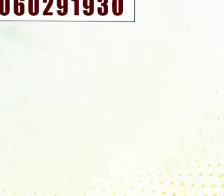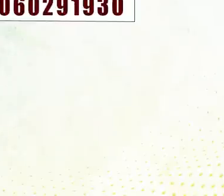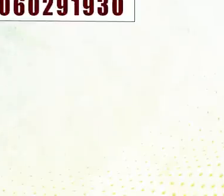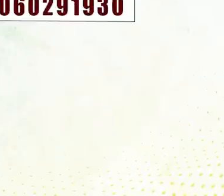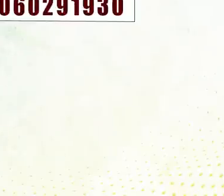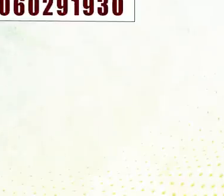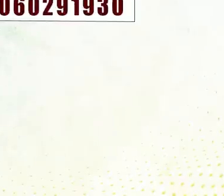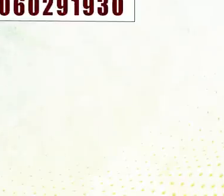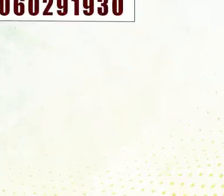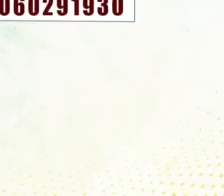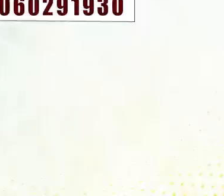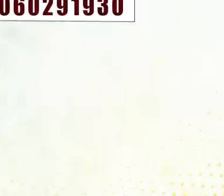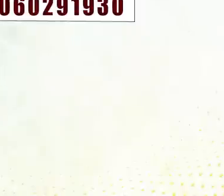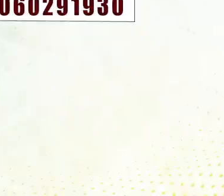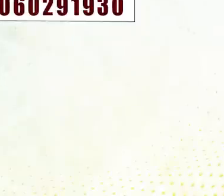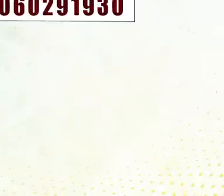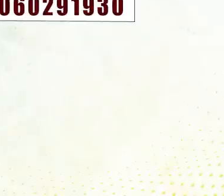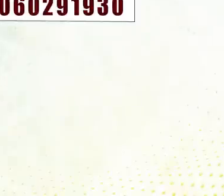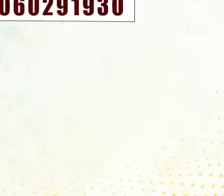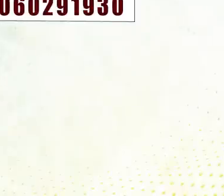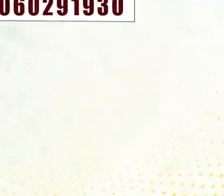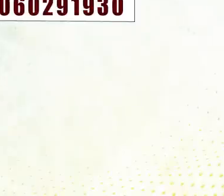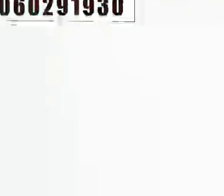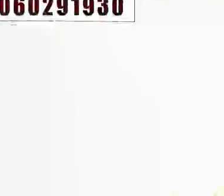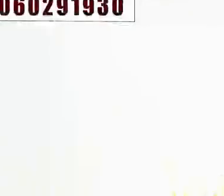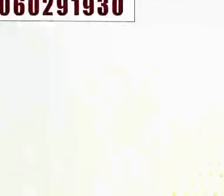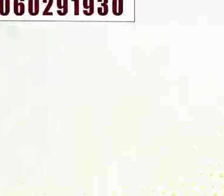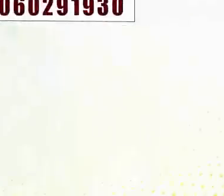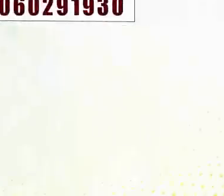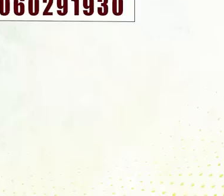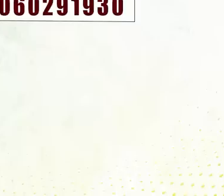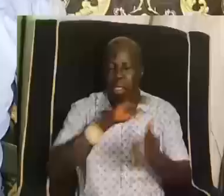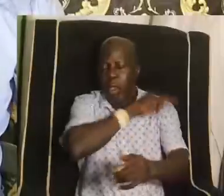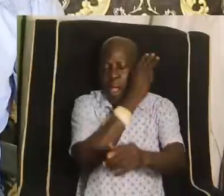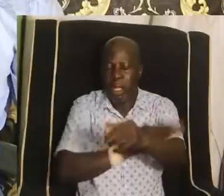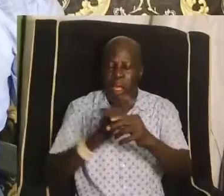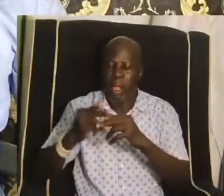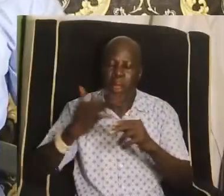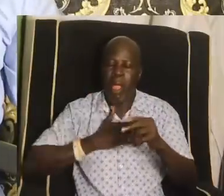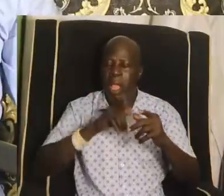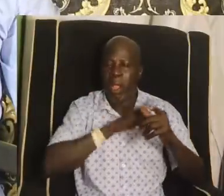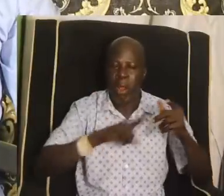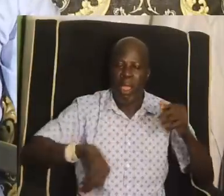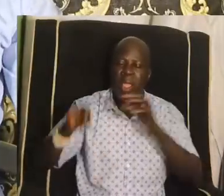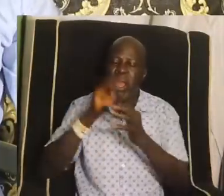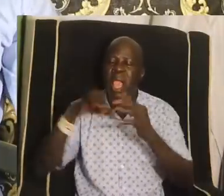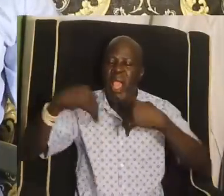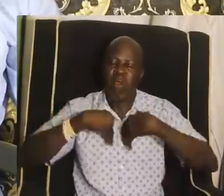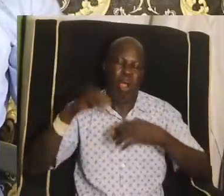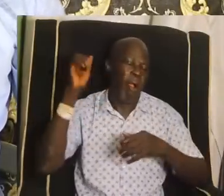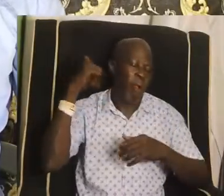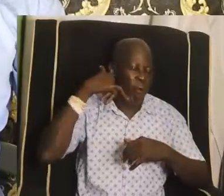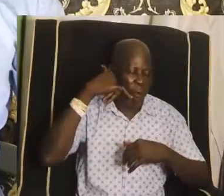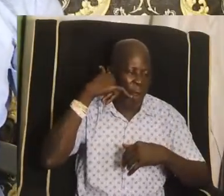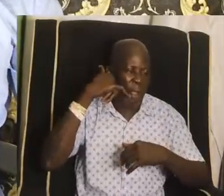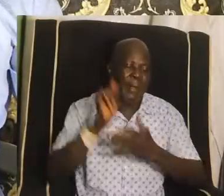anointing it is done in the name of Jesus. Thank you, sir. God bless you, sir. Amen. Jesus' name alone. Do you have your hands